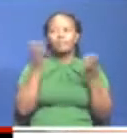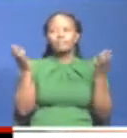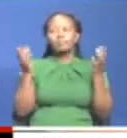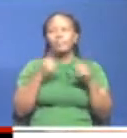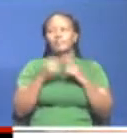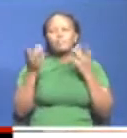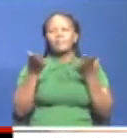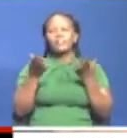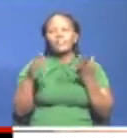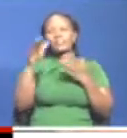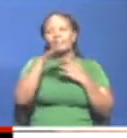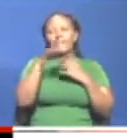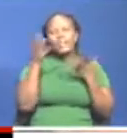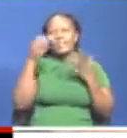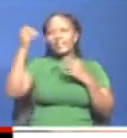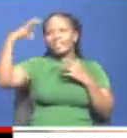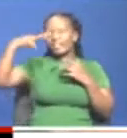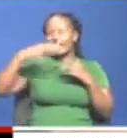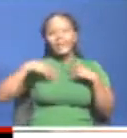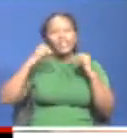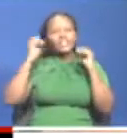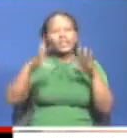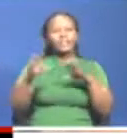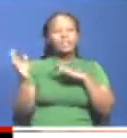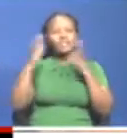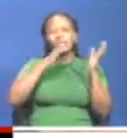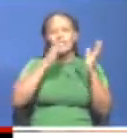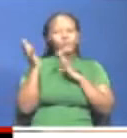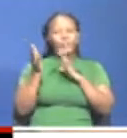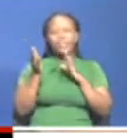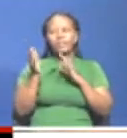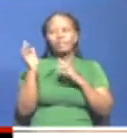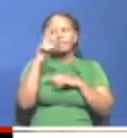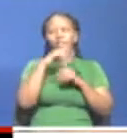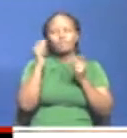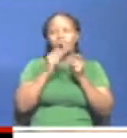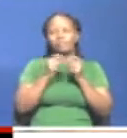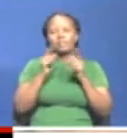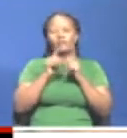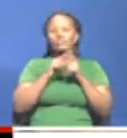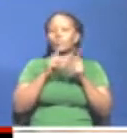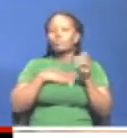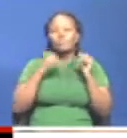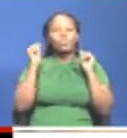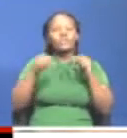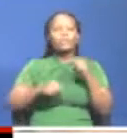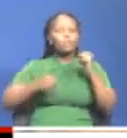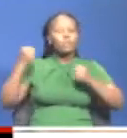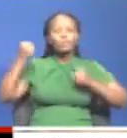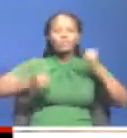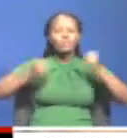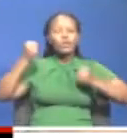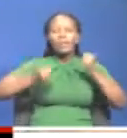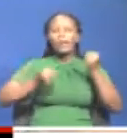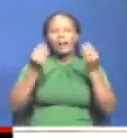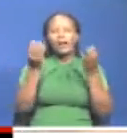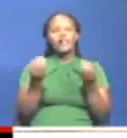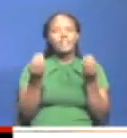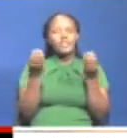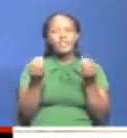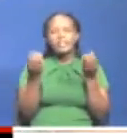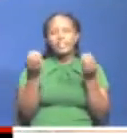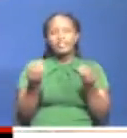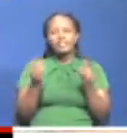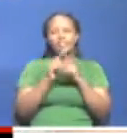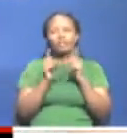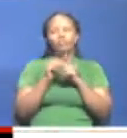cloudy, humid. So the weather was so perfect. It allowed me to run very easy today for today to qualify for World Championship in